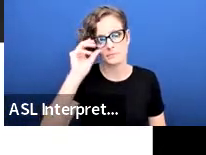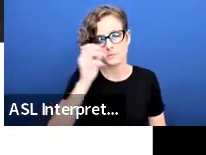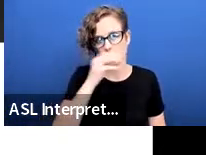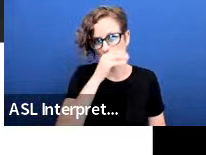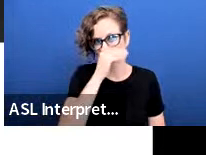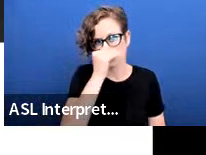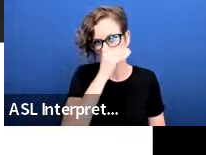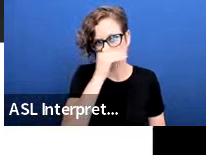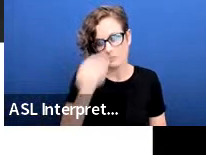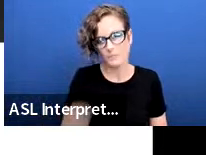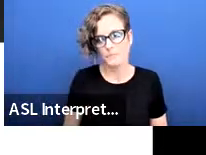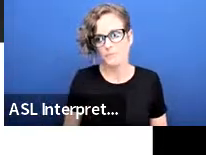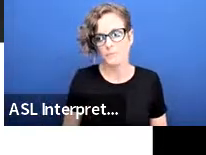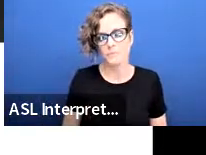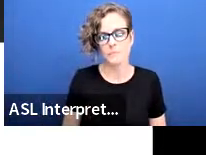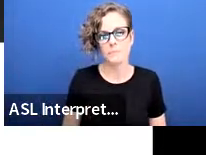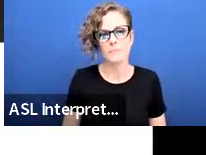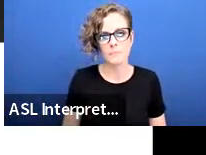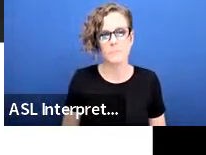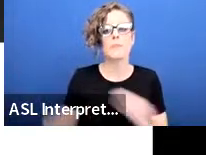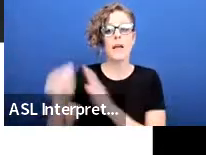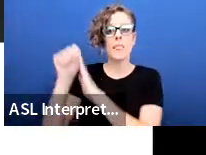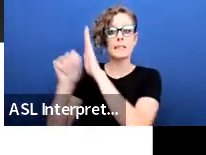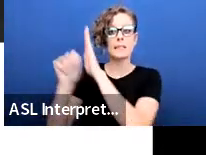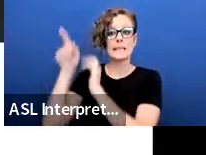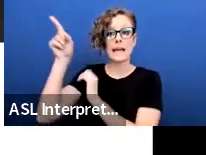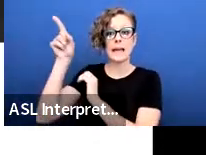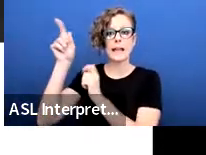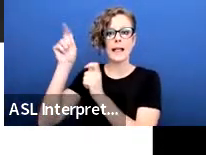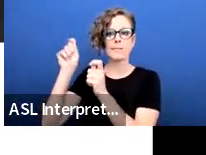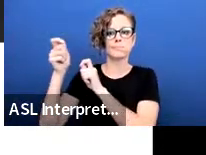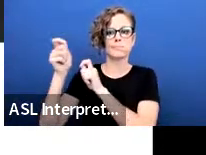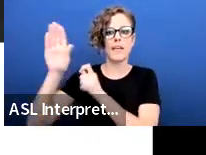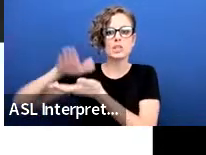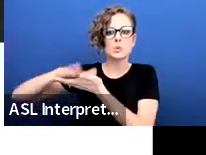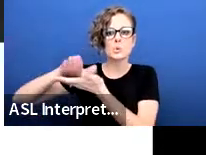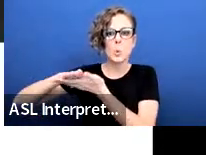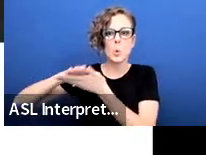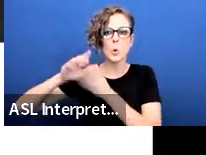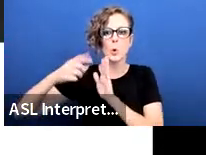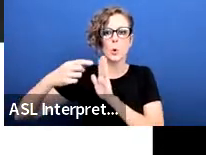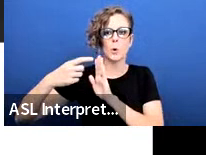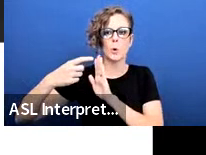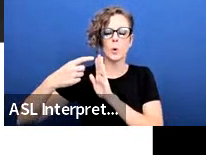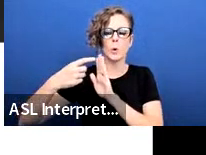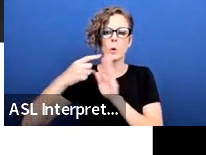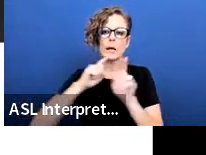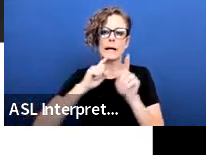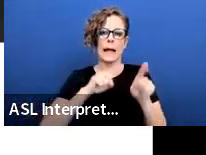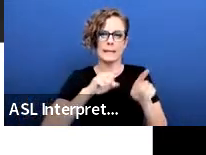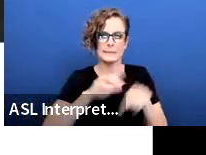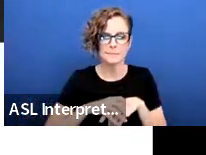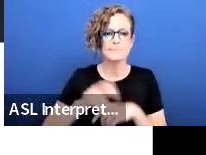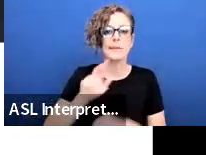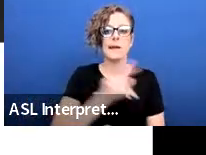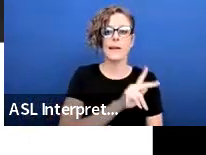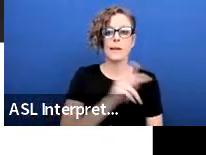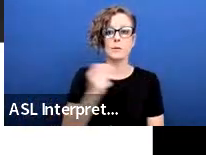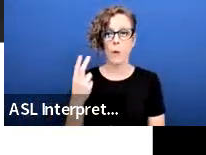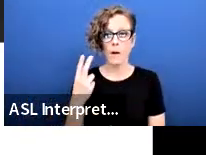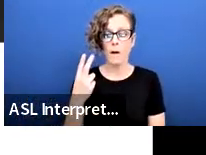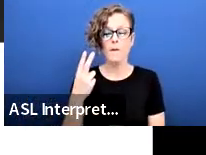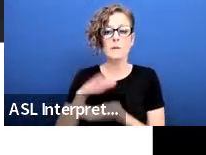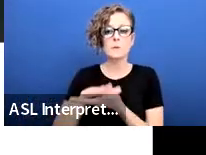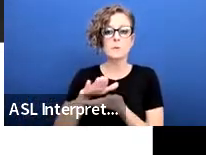So I did also want to mention the state has updated school guidance. We have aligned with the state on K through 12 school COVID